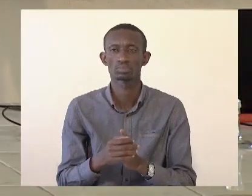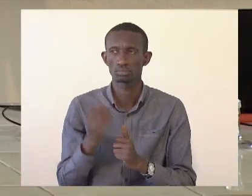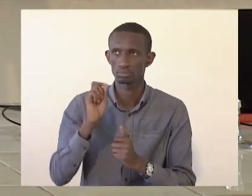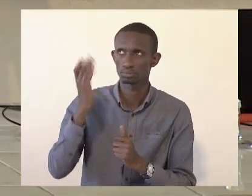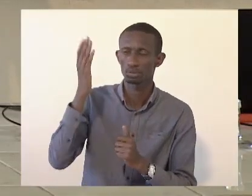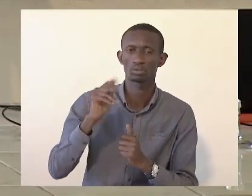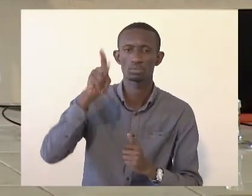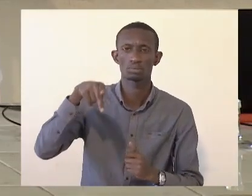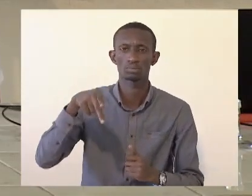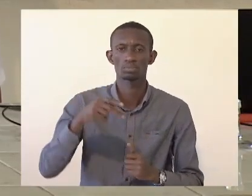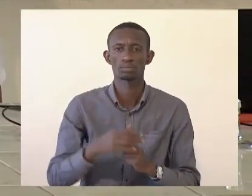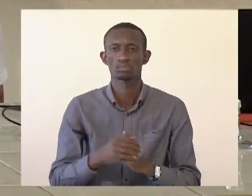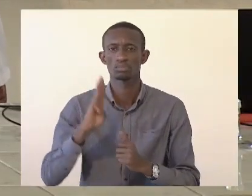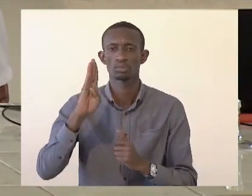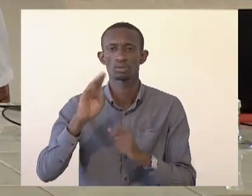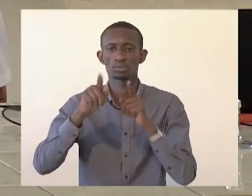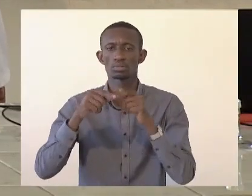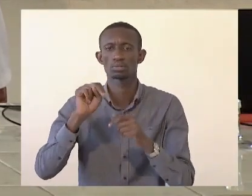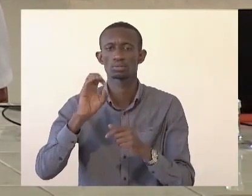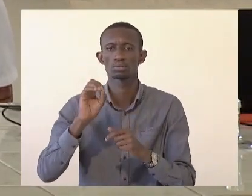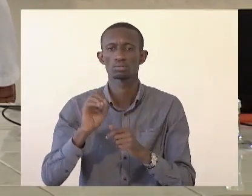nitrate, it's this one,